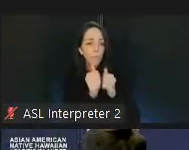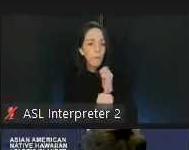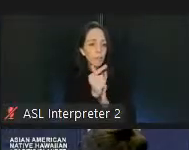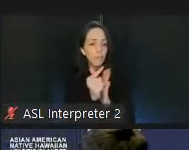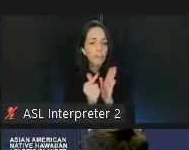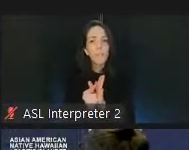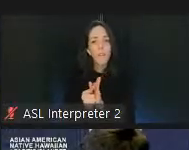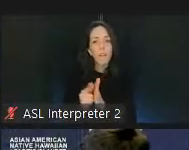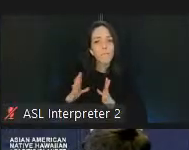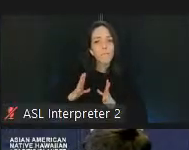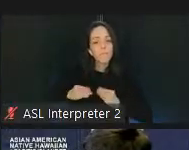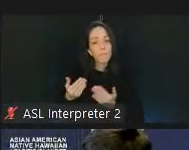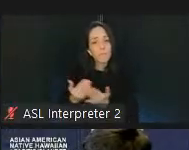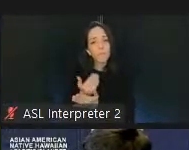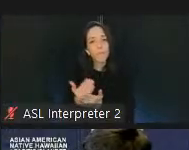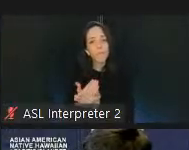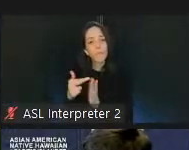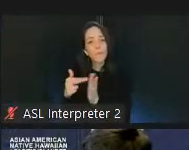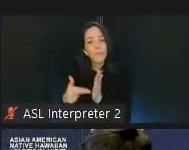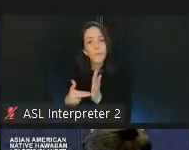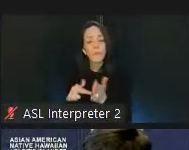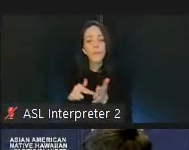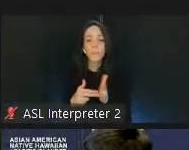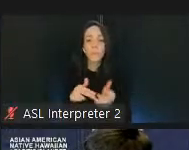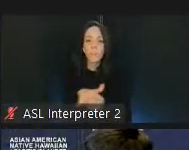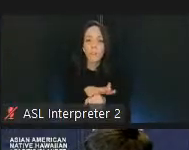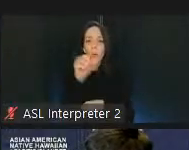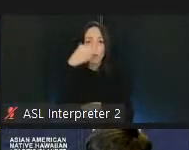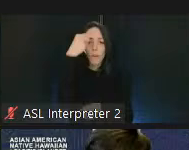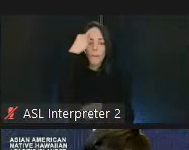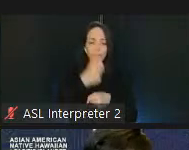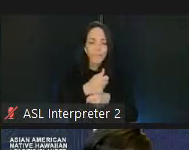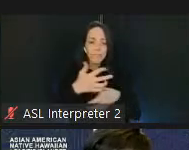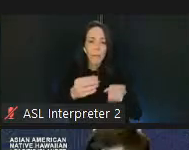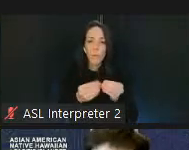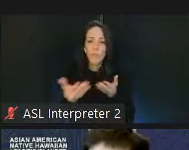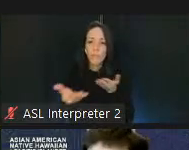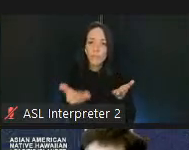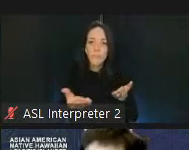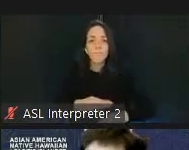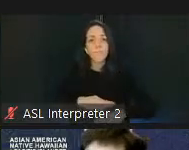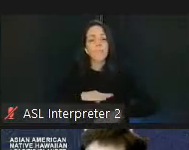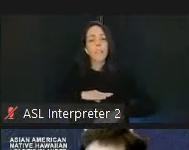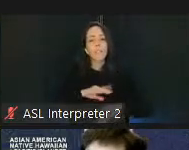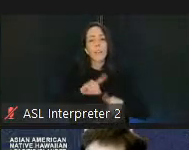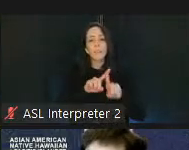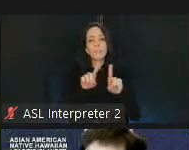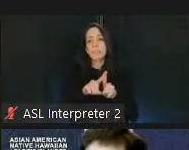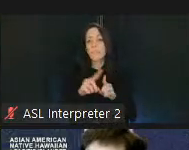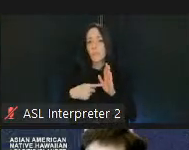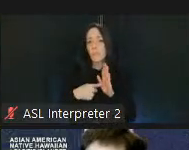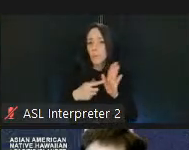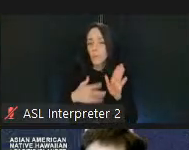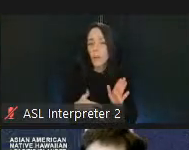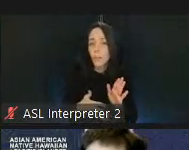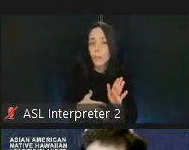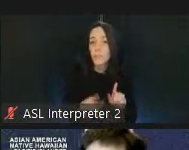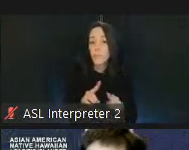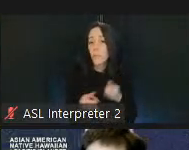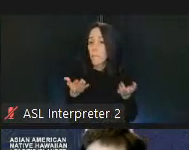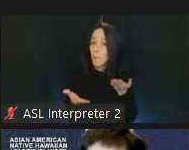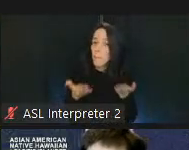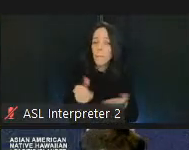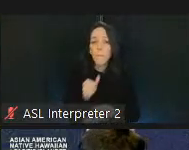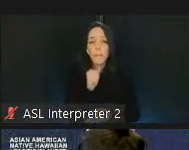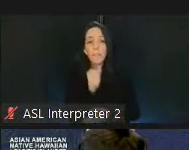rules, making local governments expand our services or meet certain requirements. But there may or may not be